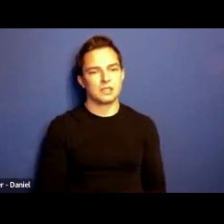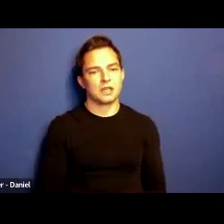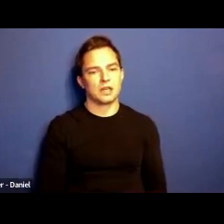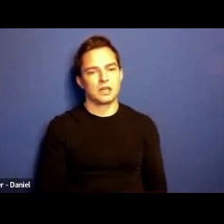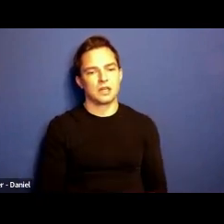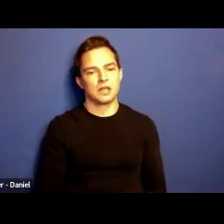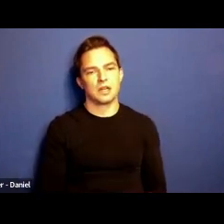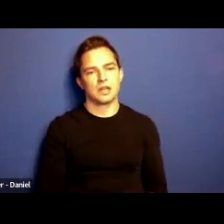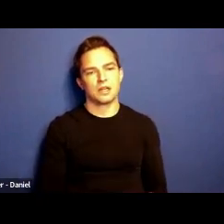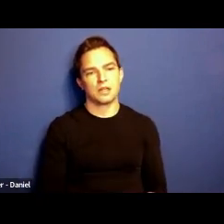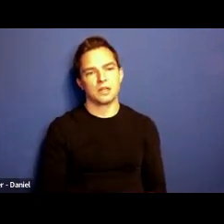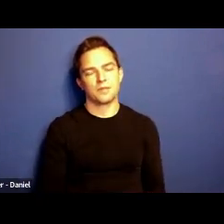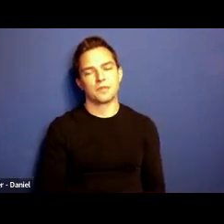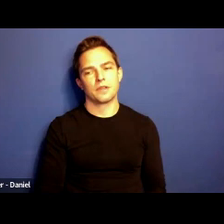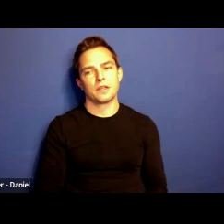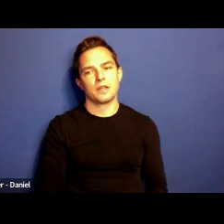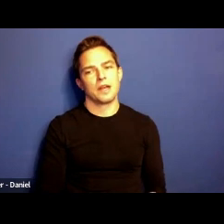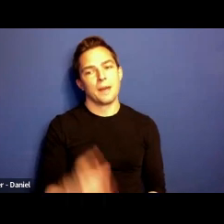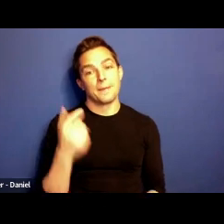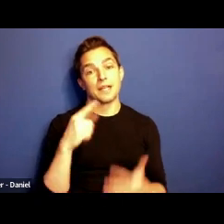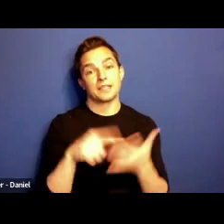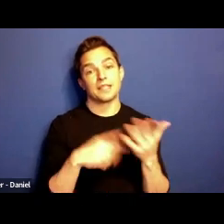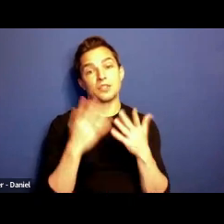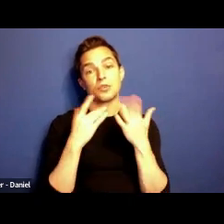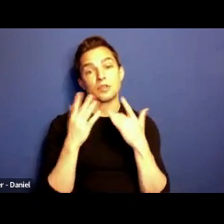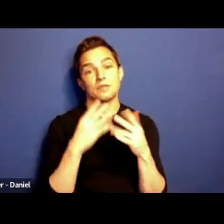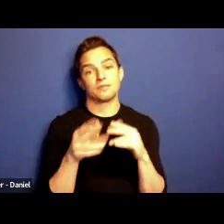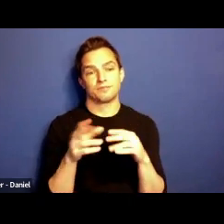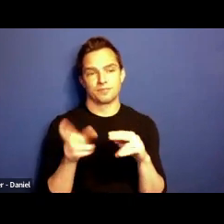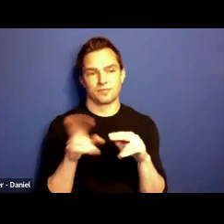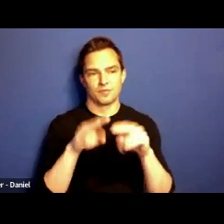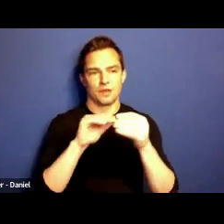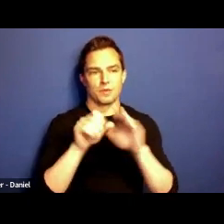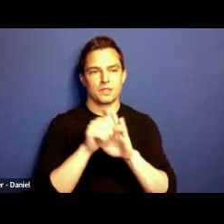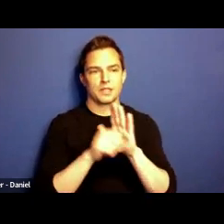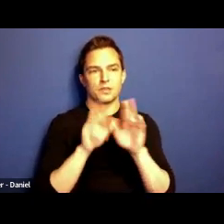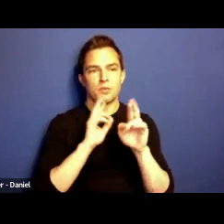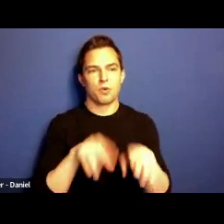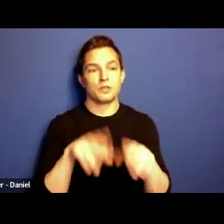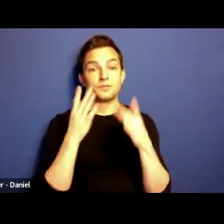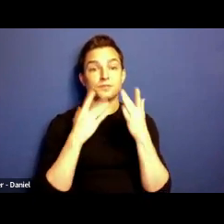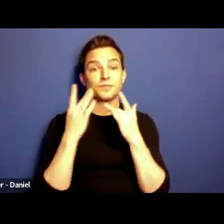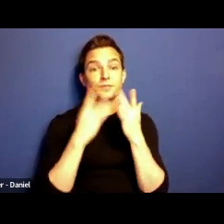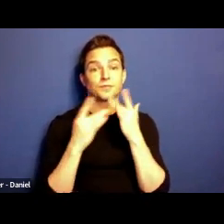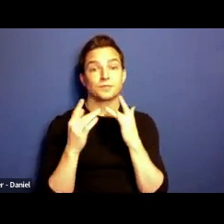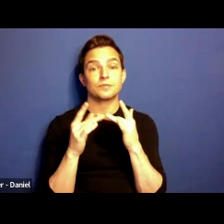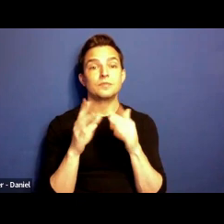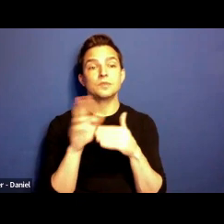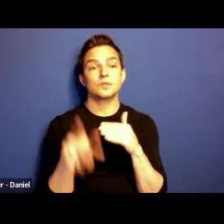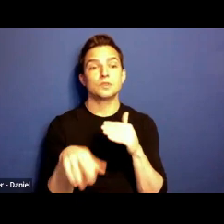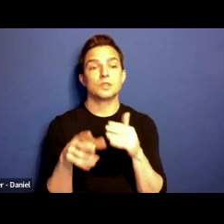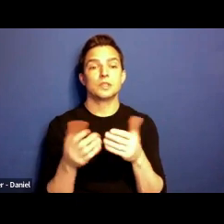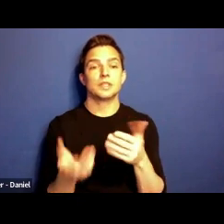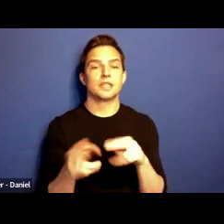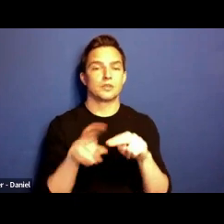In the result of these shortages, we've seen an increased number of states that are reporting that these shortages result in increased waiting